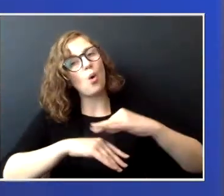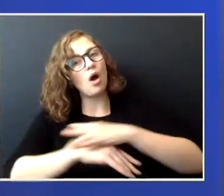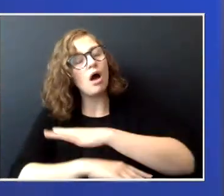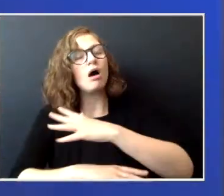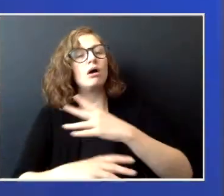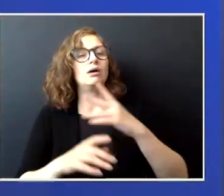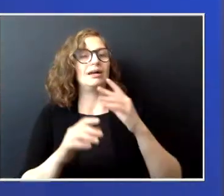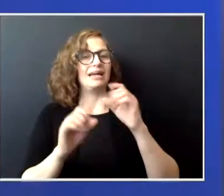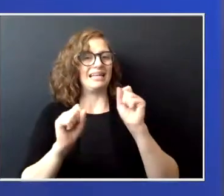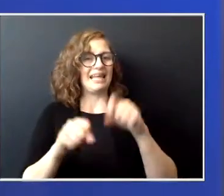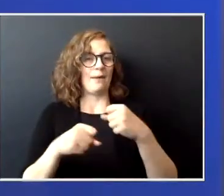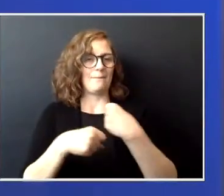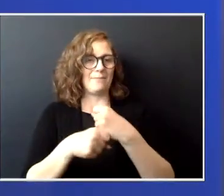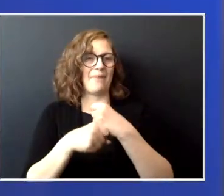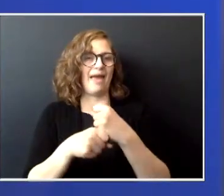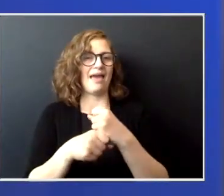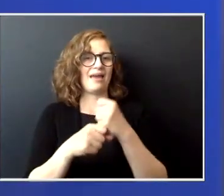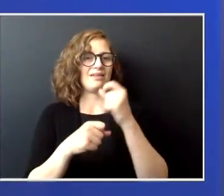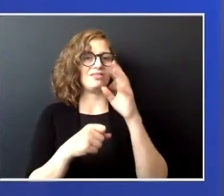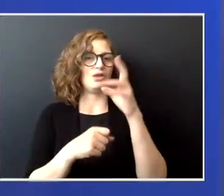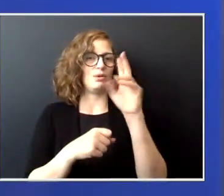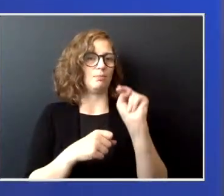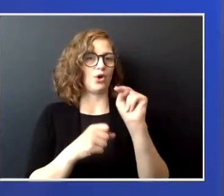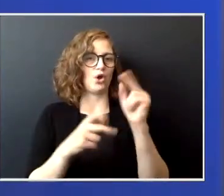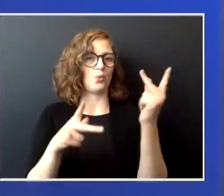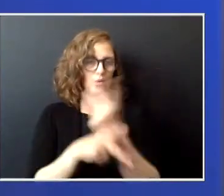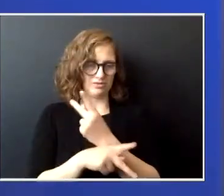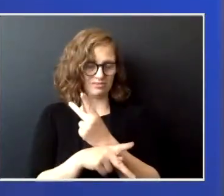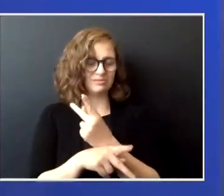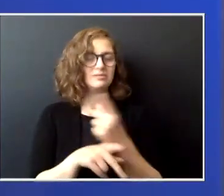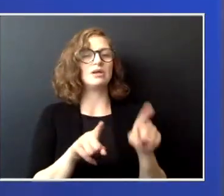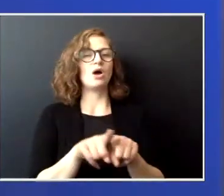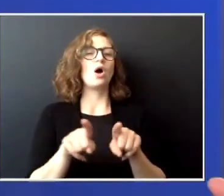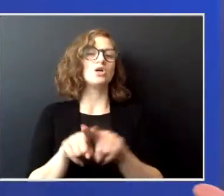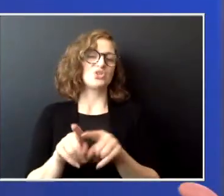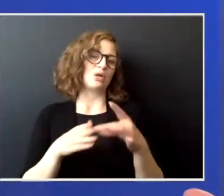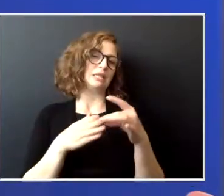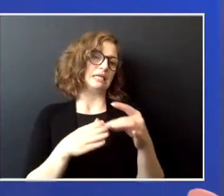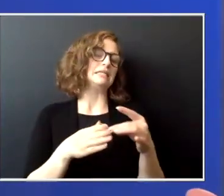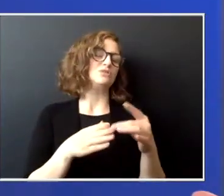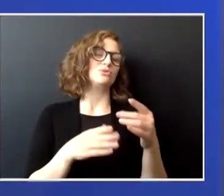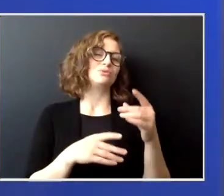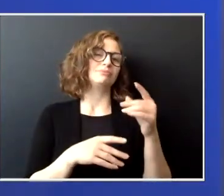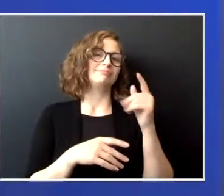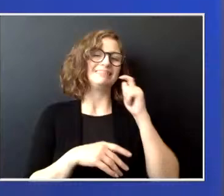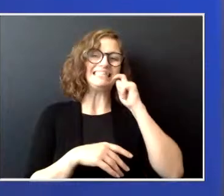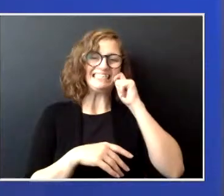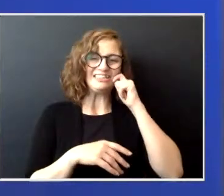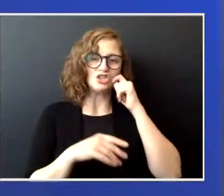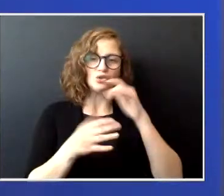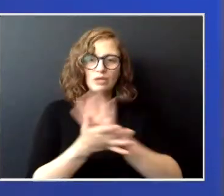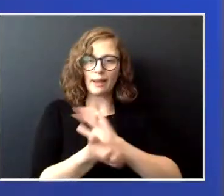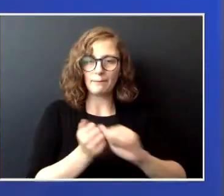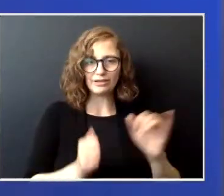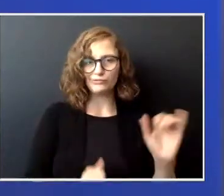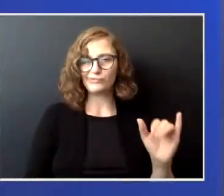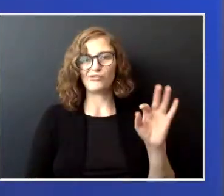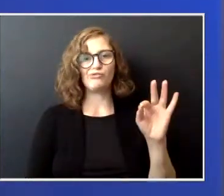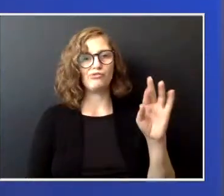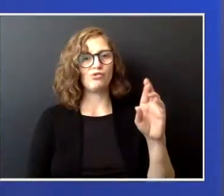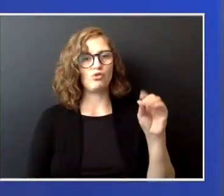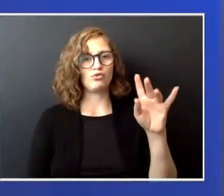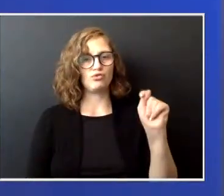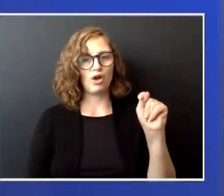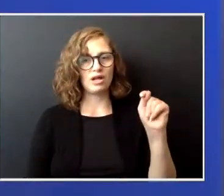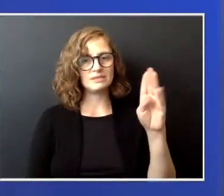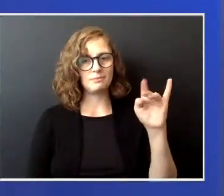You're also more prone to tissue damage like frostbite because your sensation is going to be altered. So cool water is